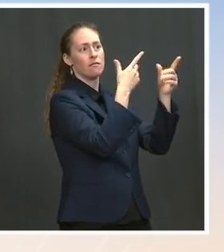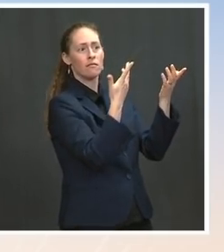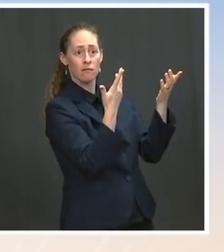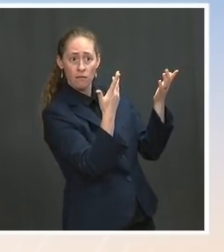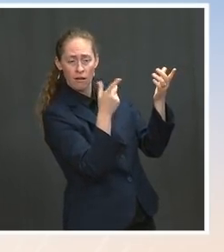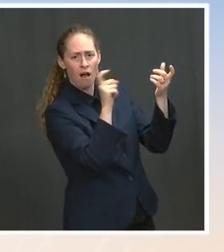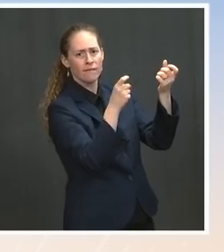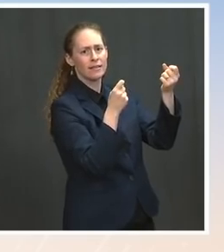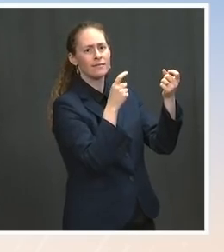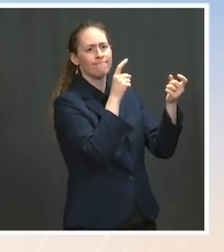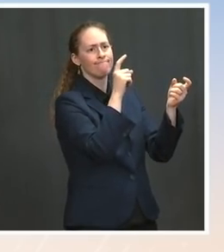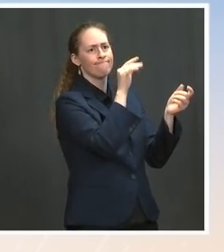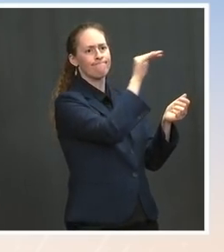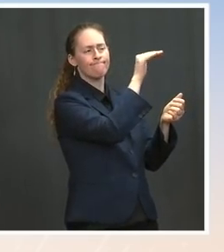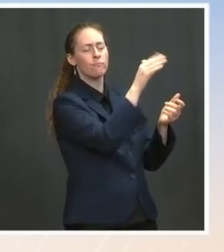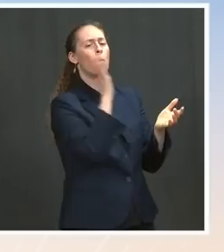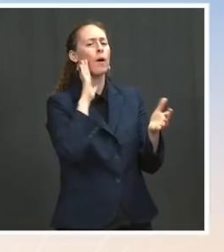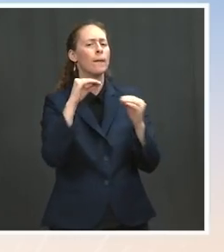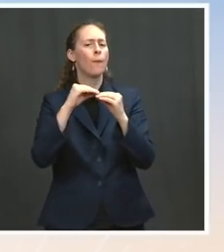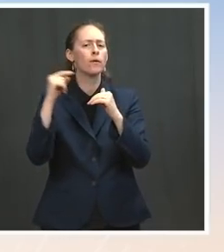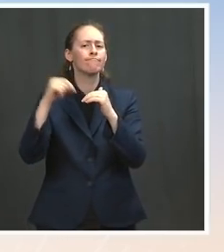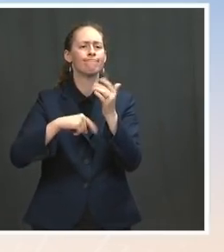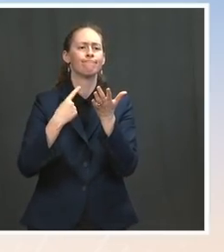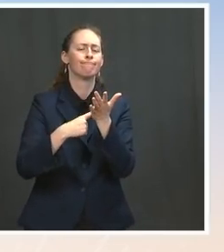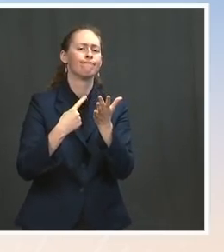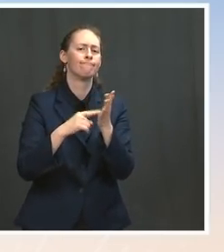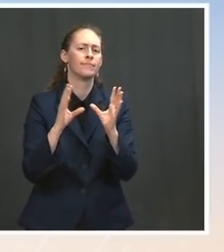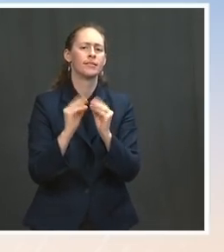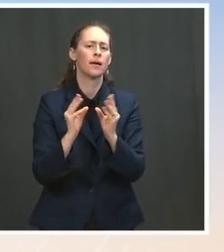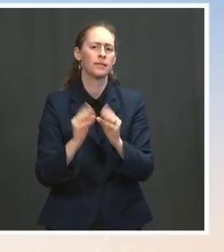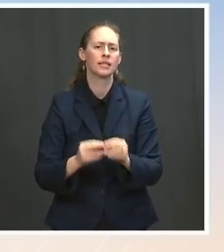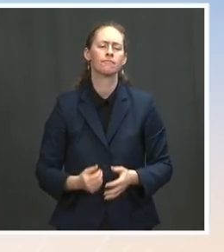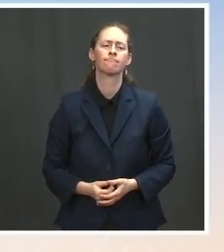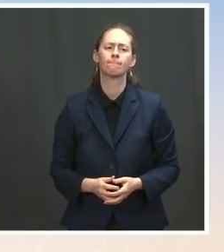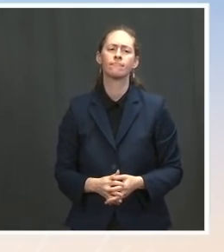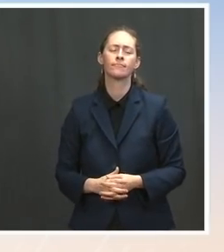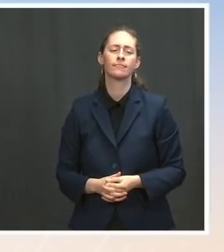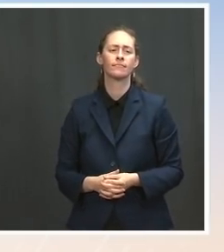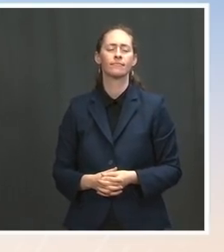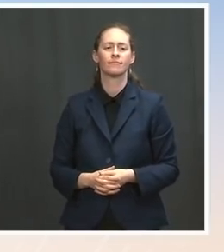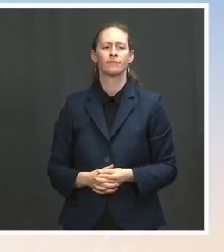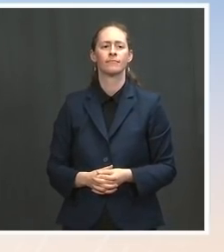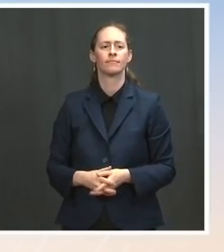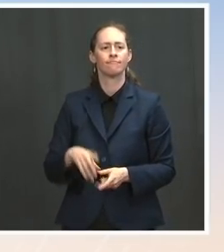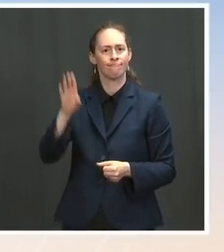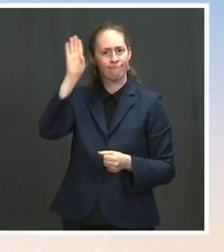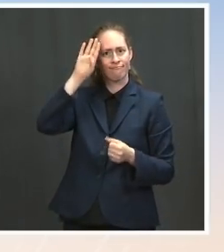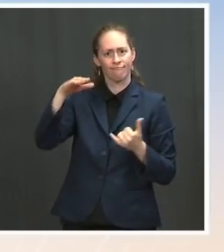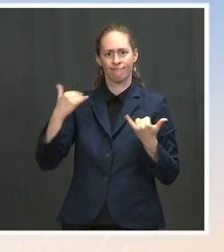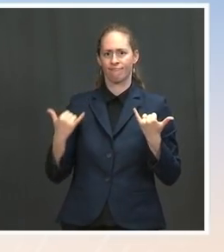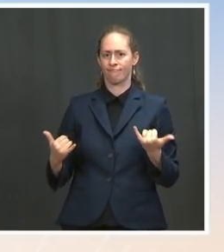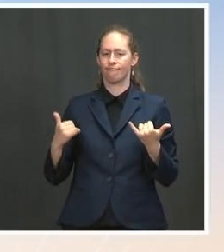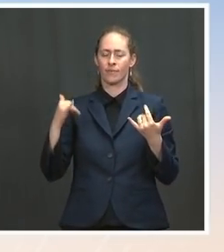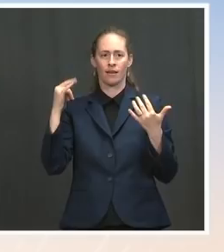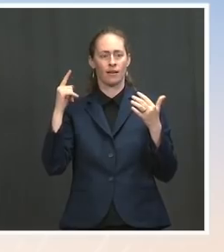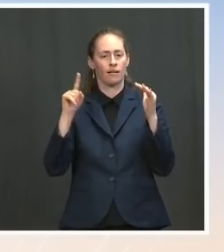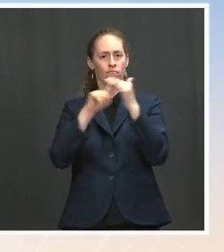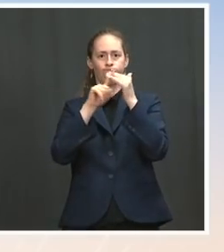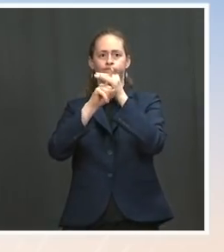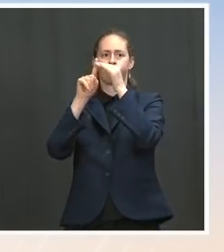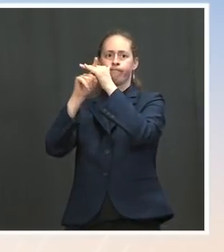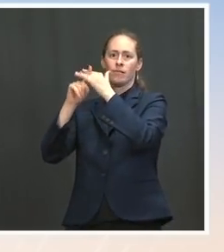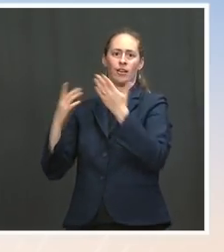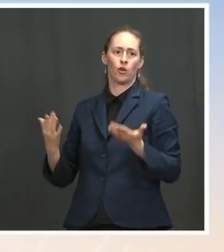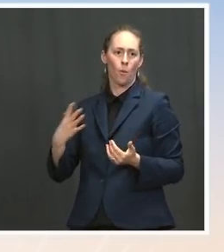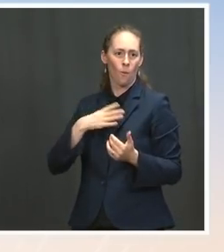the threats that the White House has to juggle right now, and of course there are a lot, how high does ransomware fall on that list right now? Has it